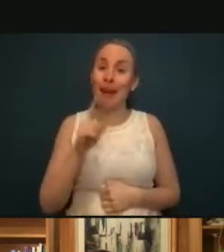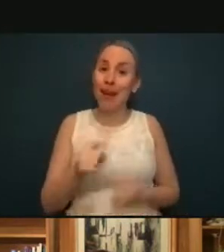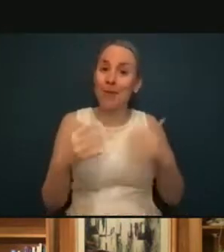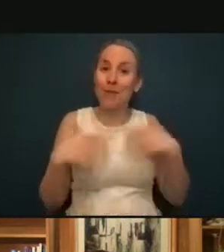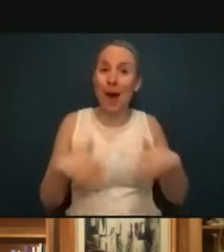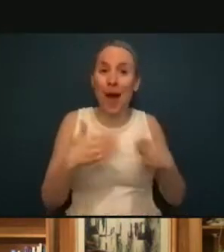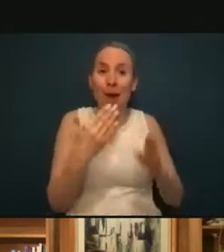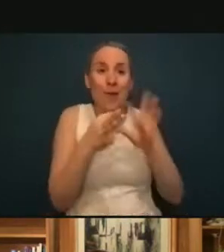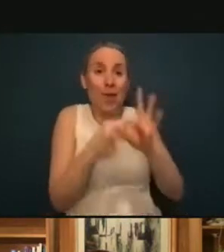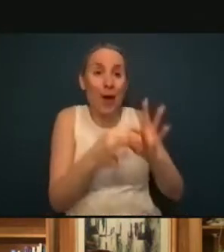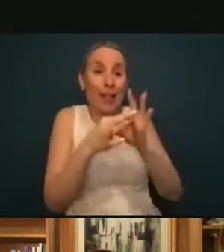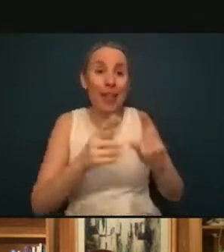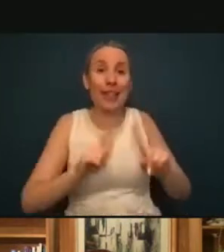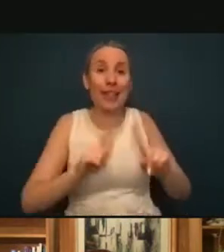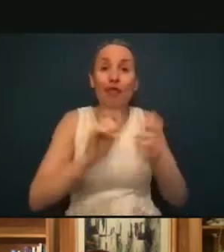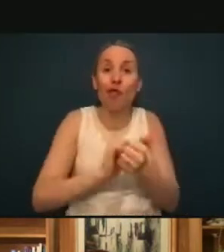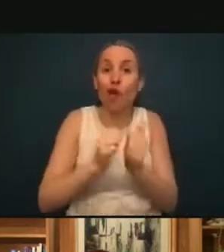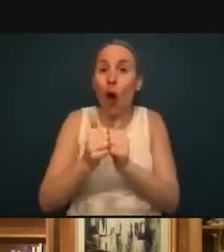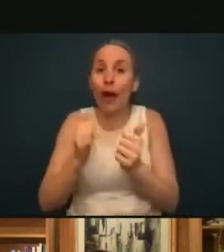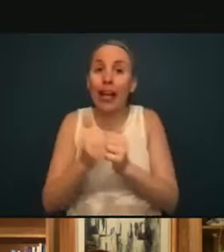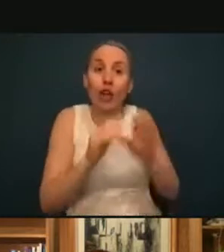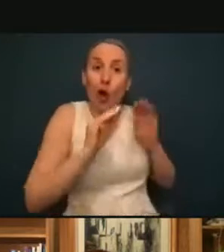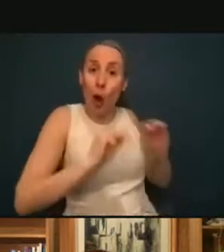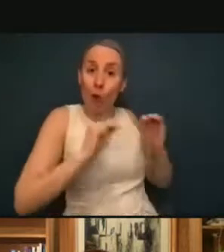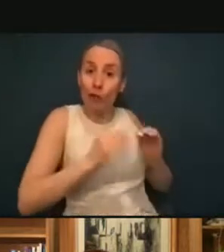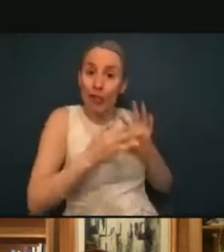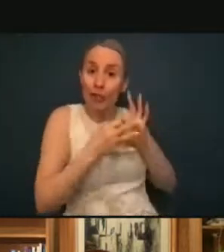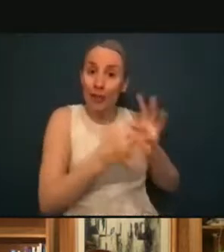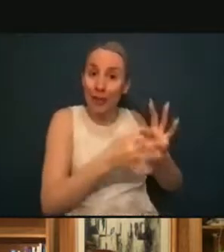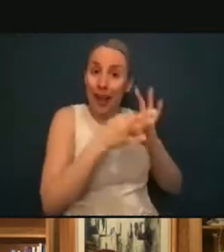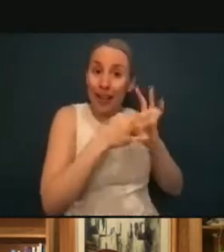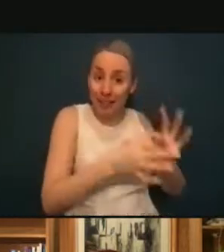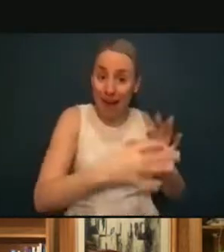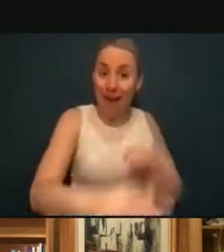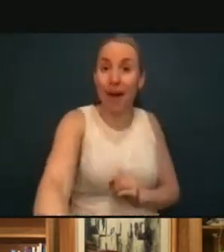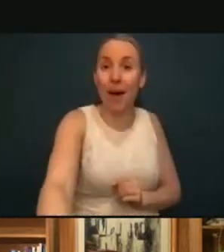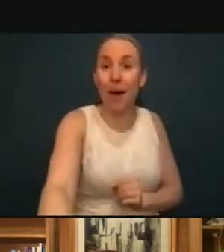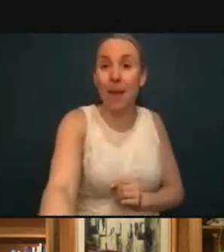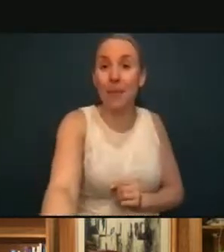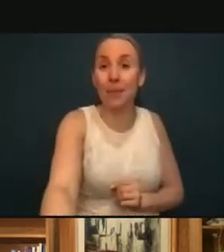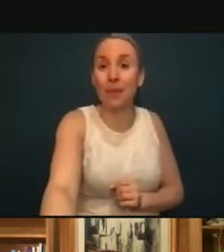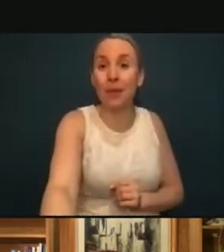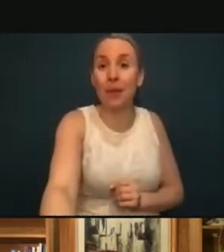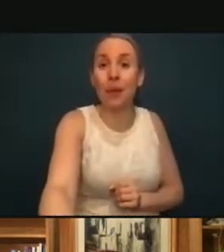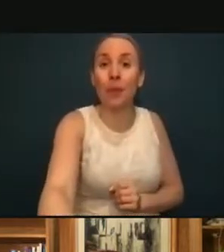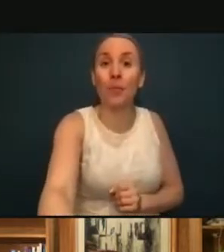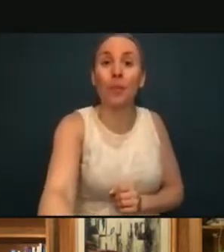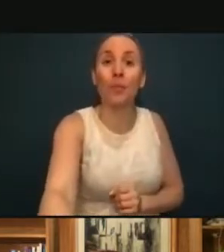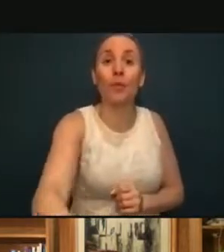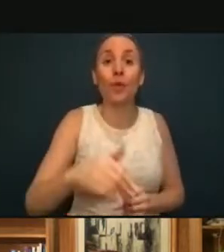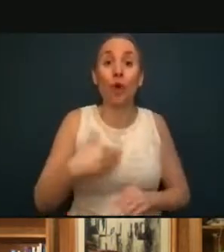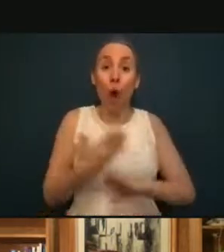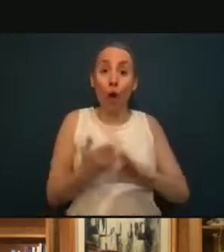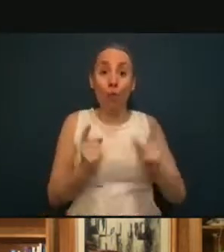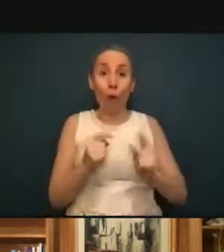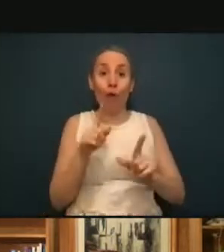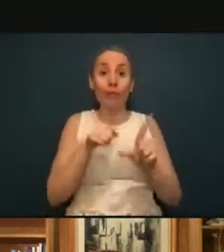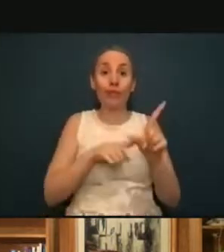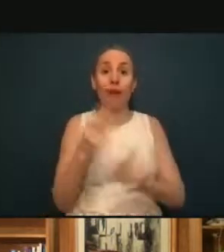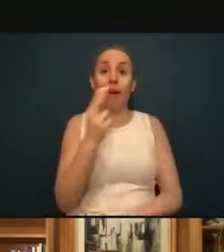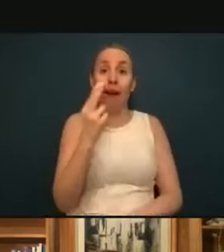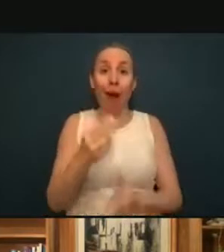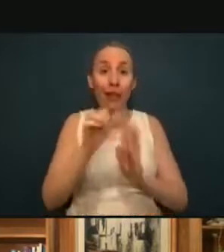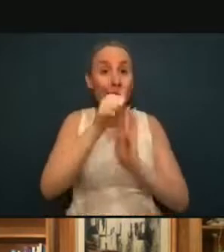my coaches of Yes Parker Young Artist Program. So thank you for this invitation, Nathan.